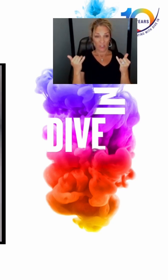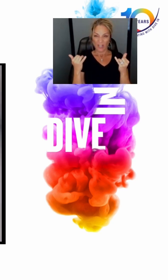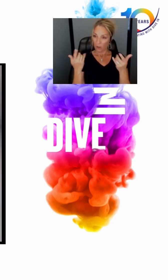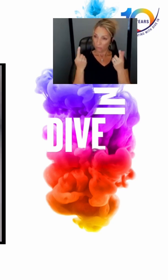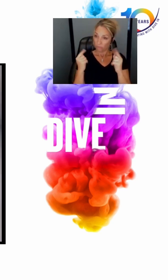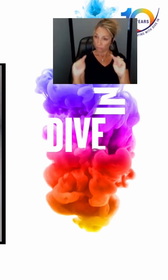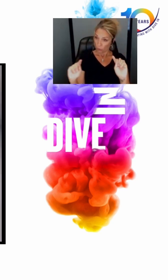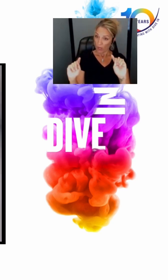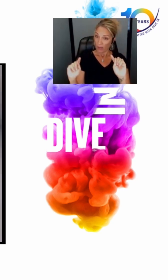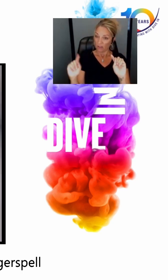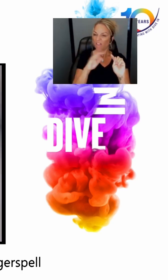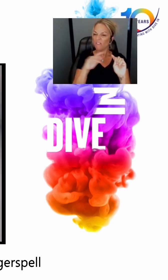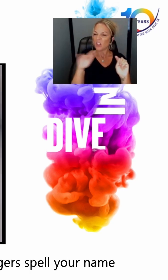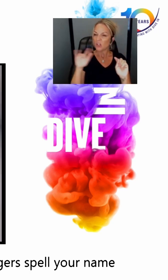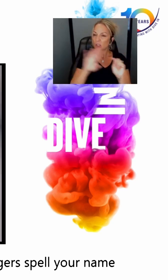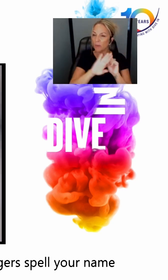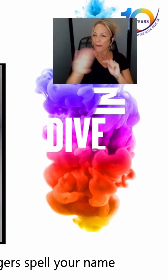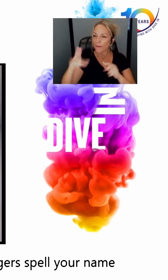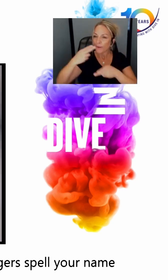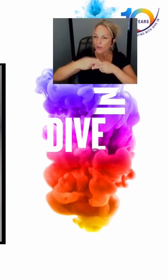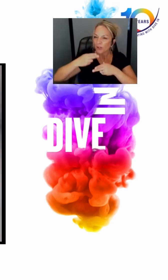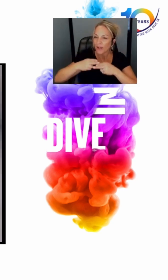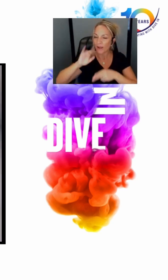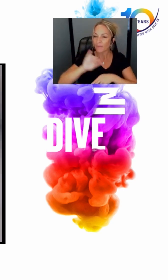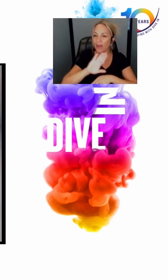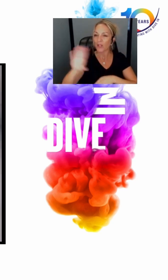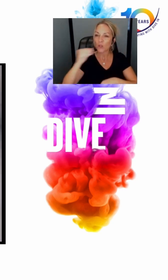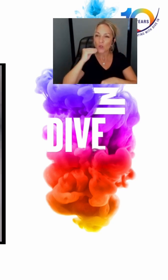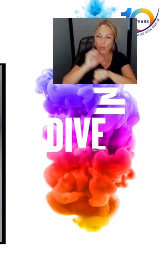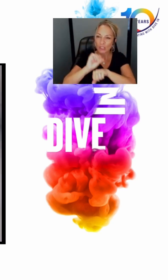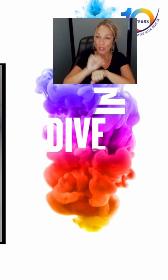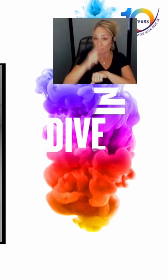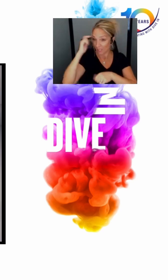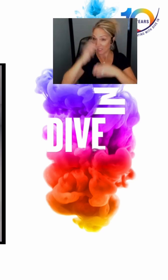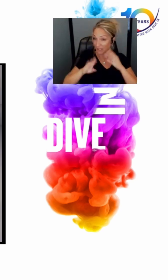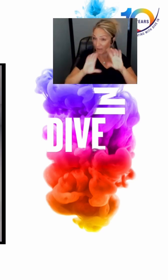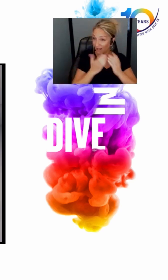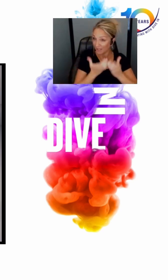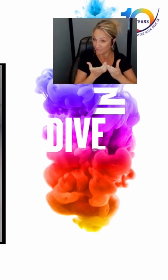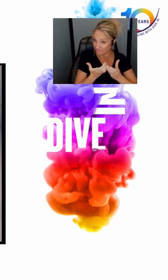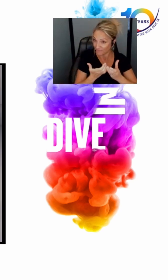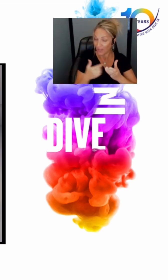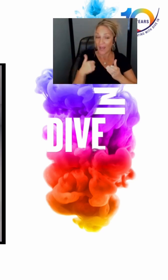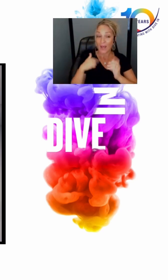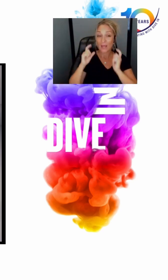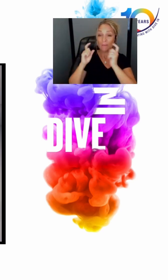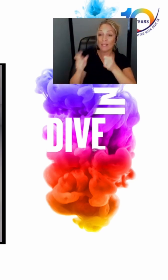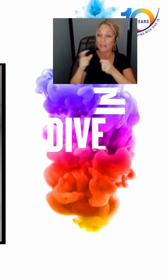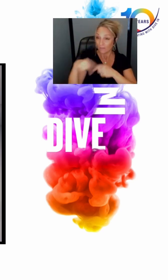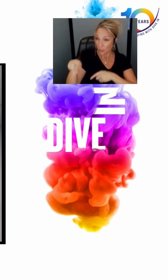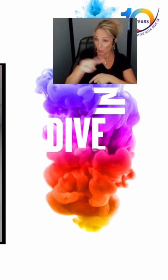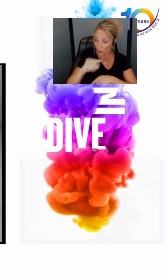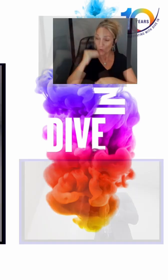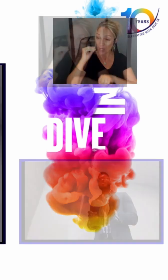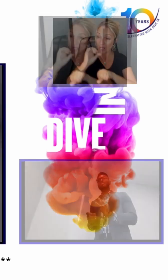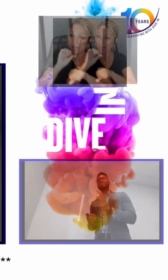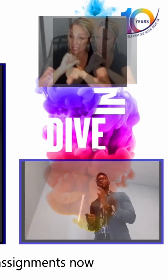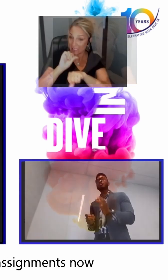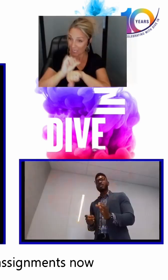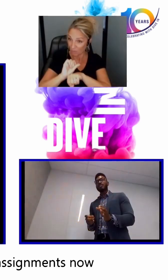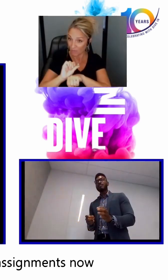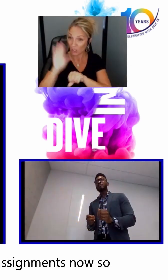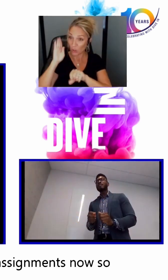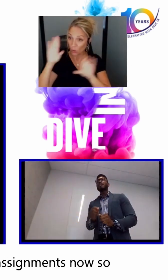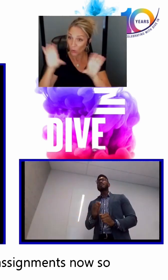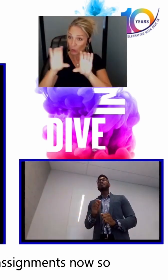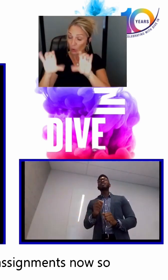Finger spell your name. That is your assignment because we are in a class. And I'm giving you an assignment, and you do the assignment now. So you're going to use